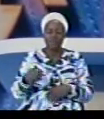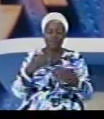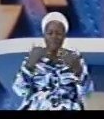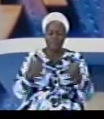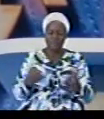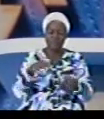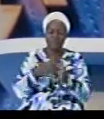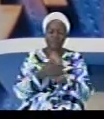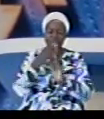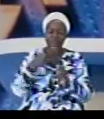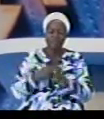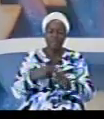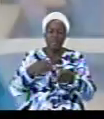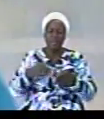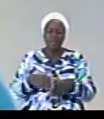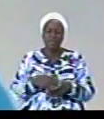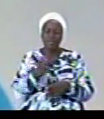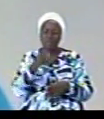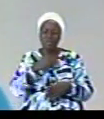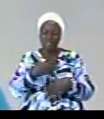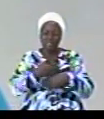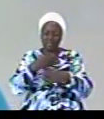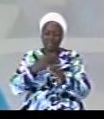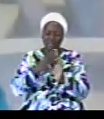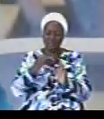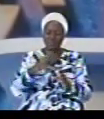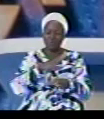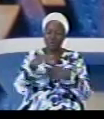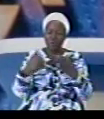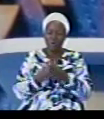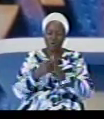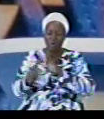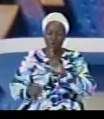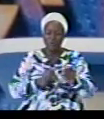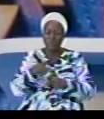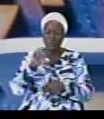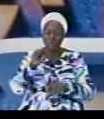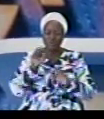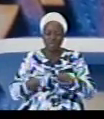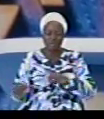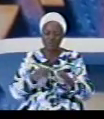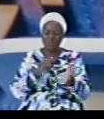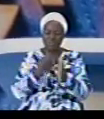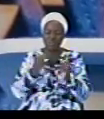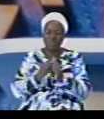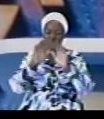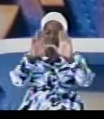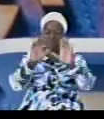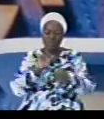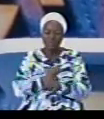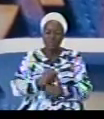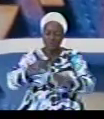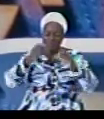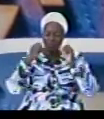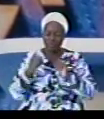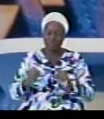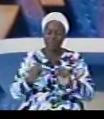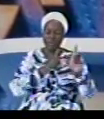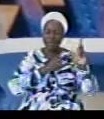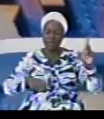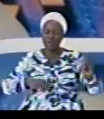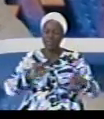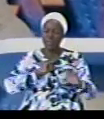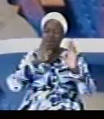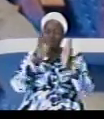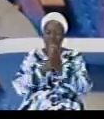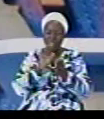are the creator of all people, and you can do it with your miracle creative power. Lord, I pray,